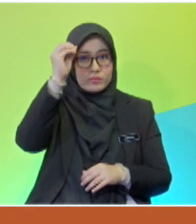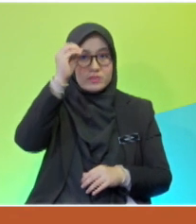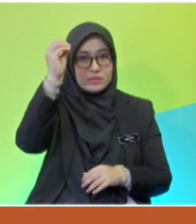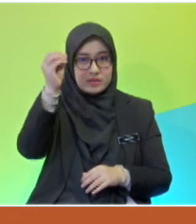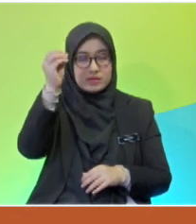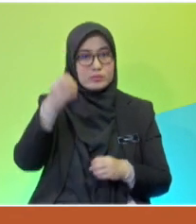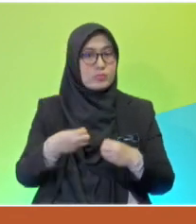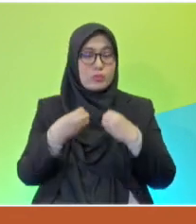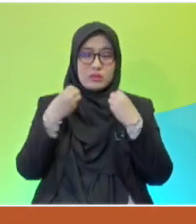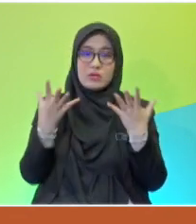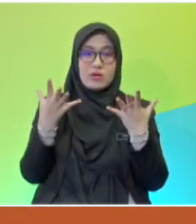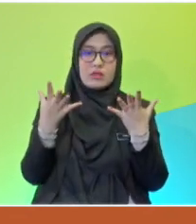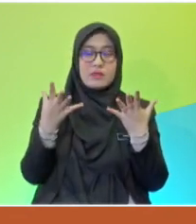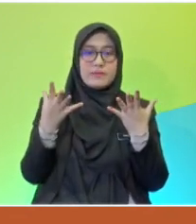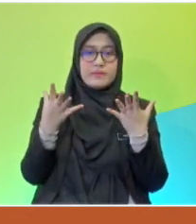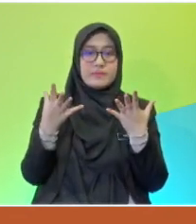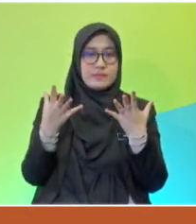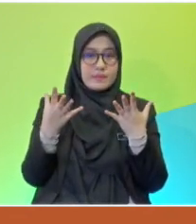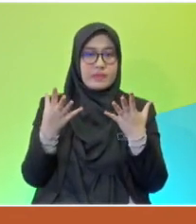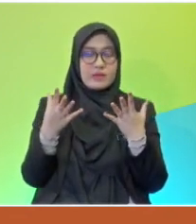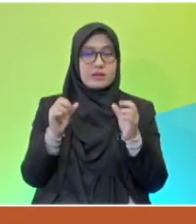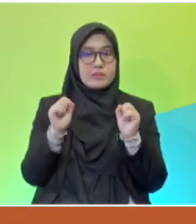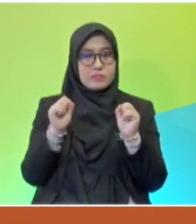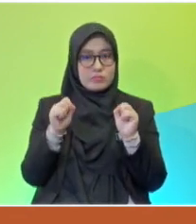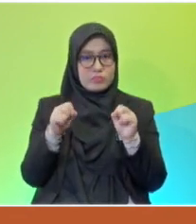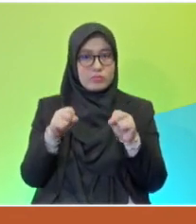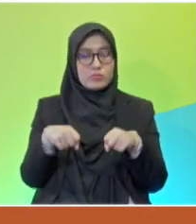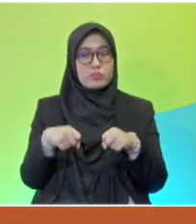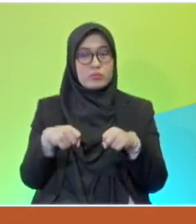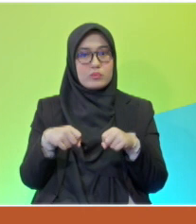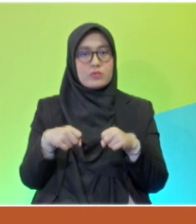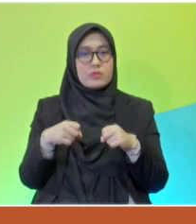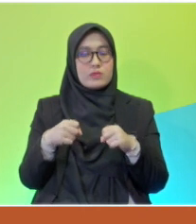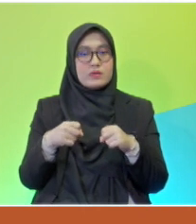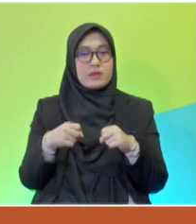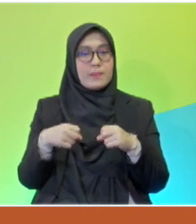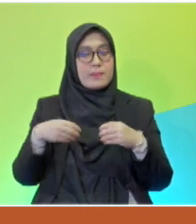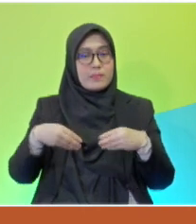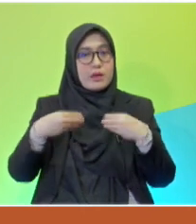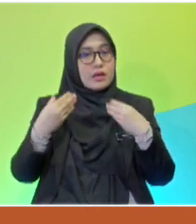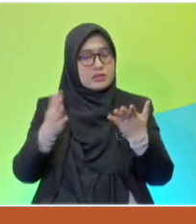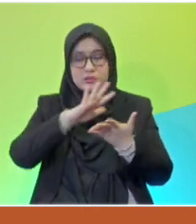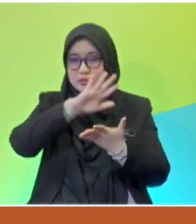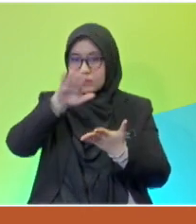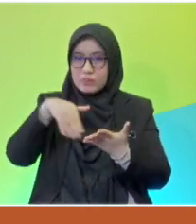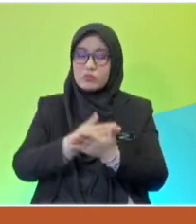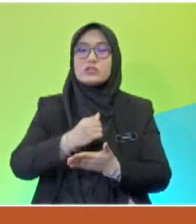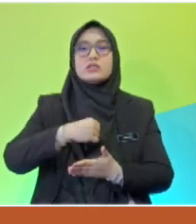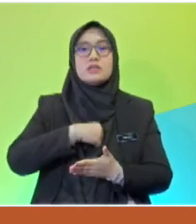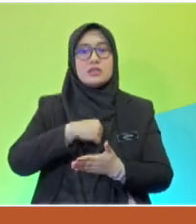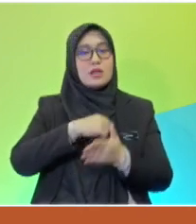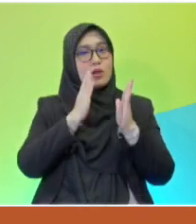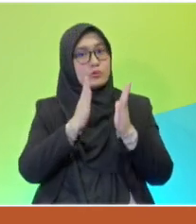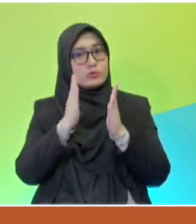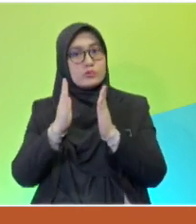child 6, they have to fulfill all of this. Information, ideas, feelings, opinions, as well as organize all of